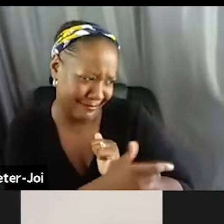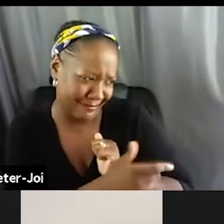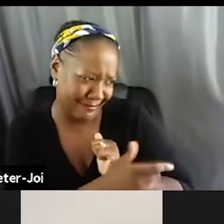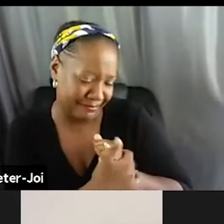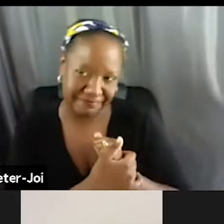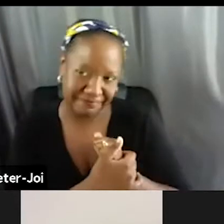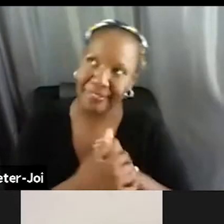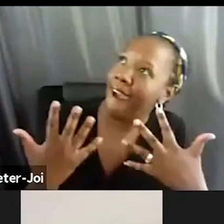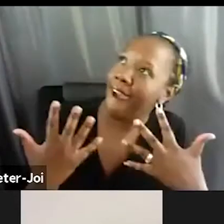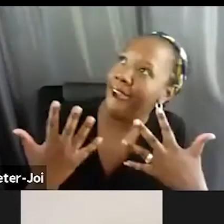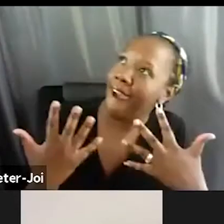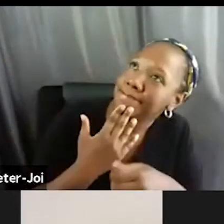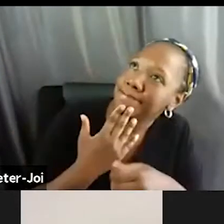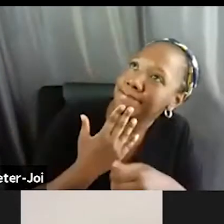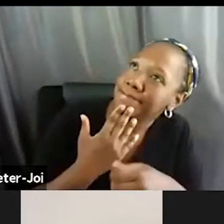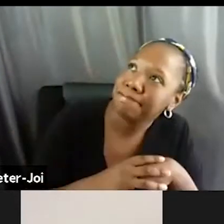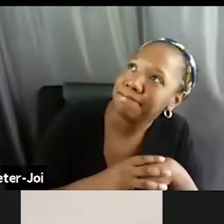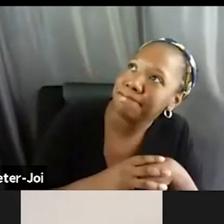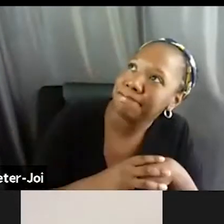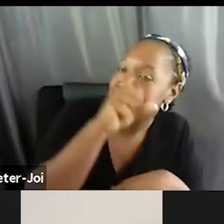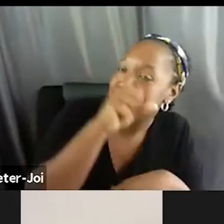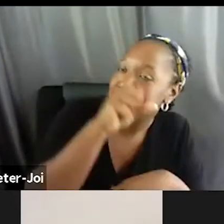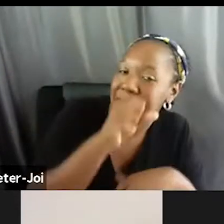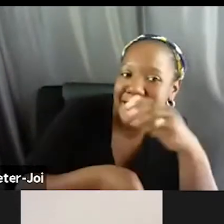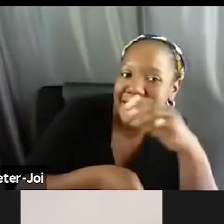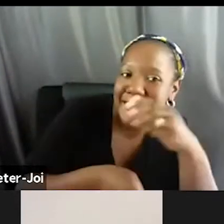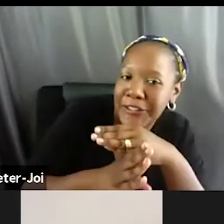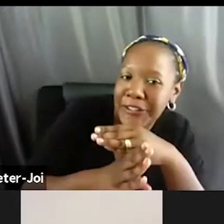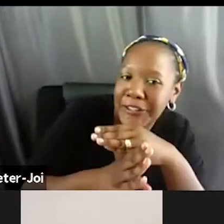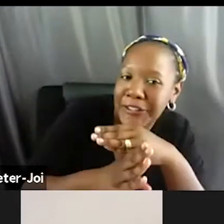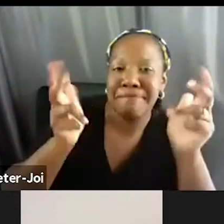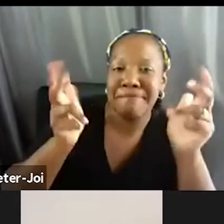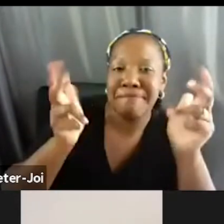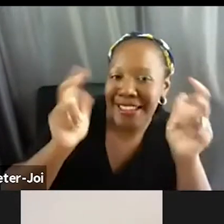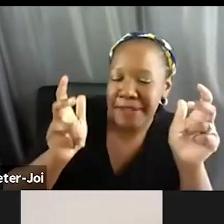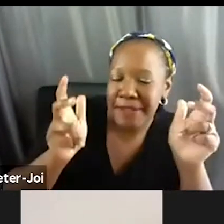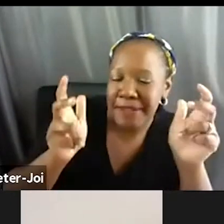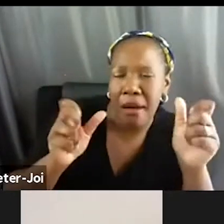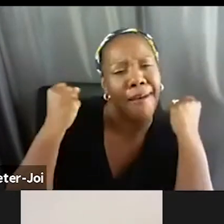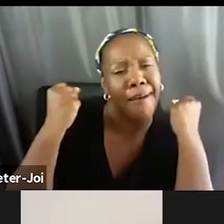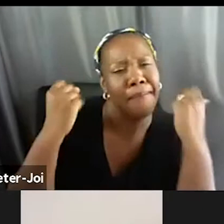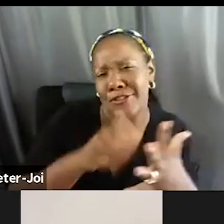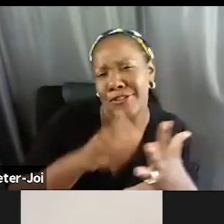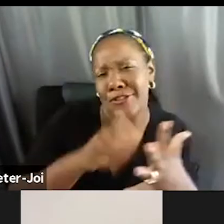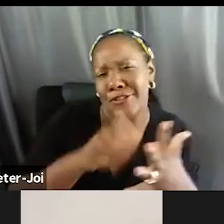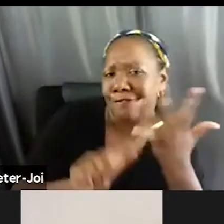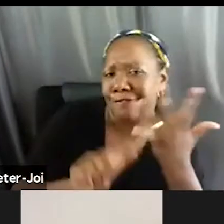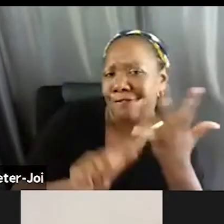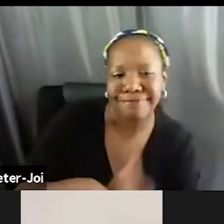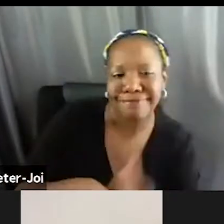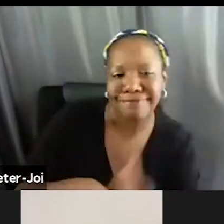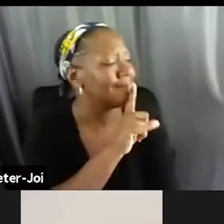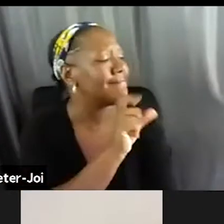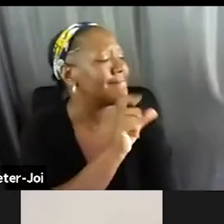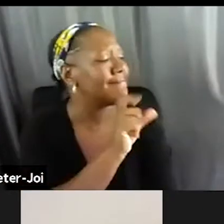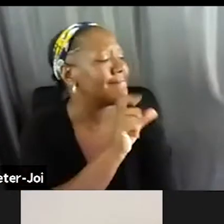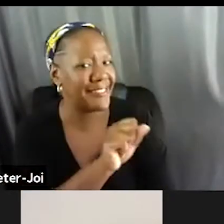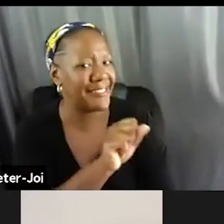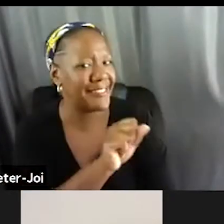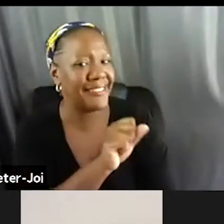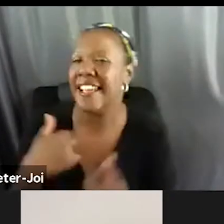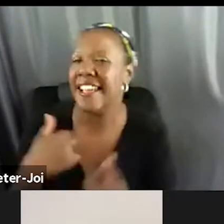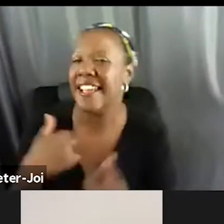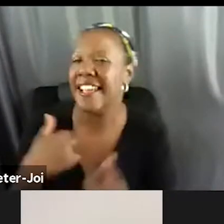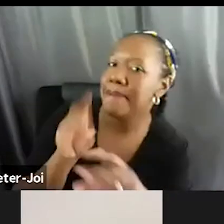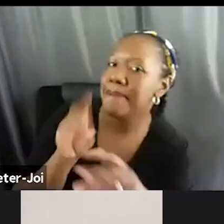I guess soccer, basketball, a bunch of other stuff. Oh, absolutely. I have been do a lot of